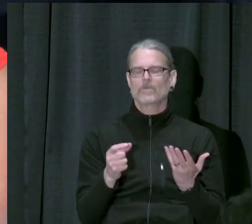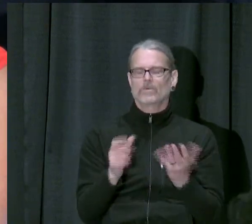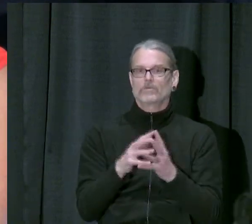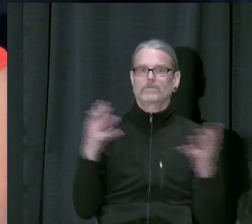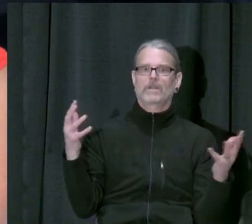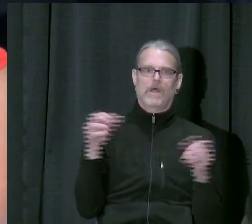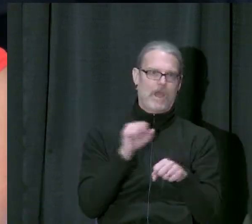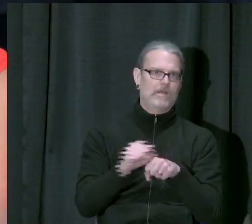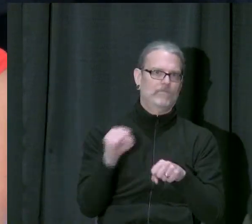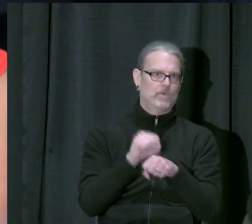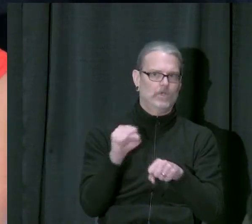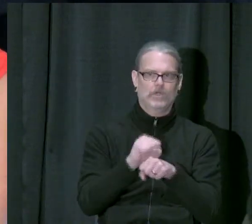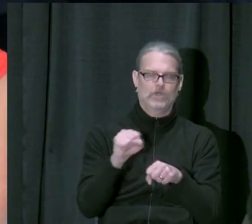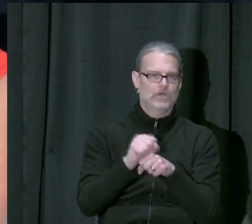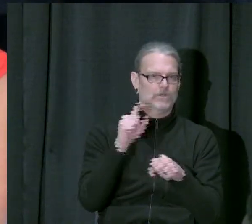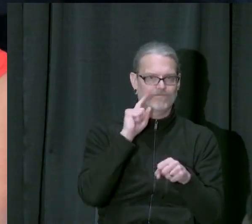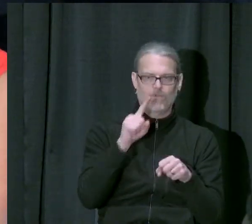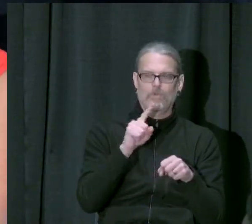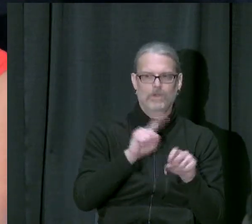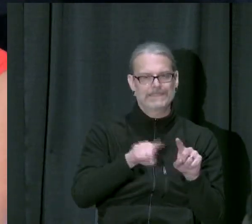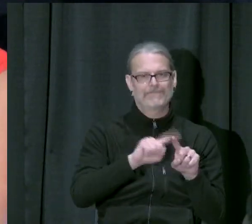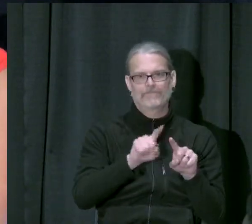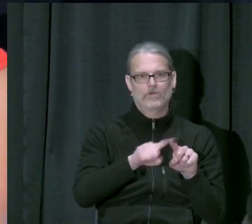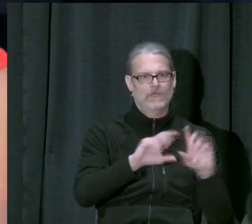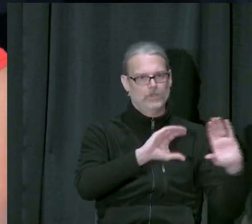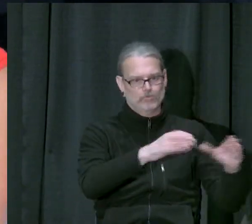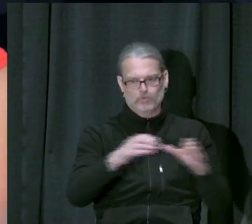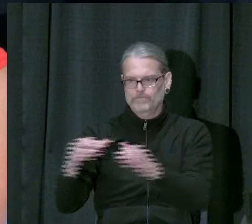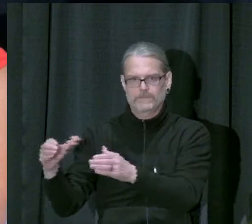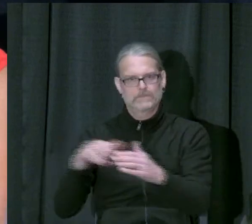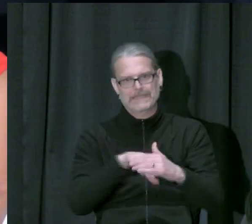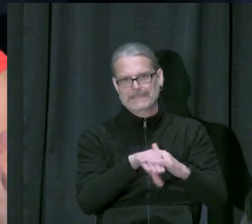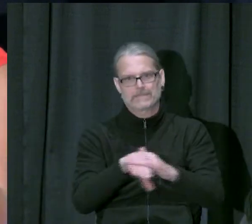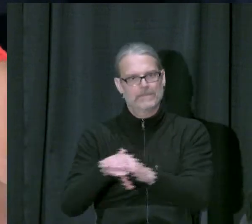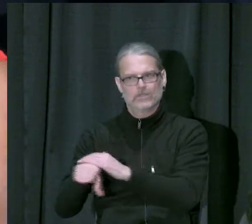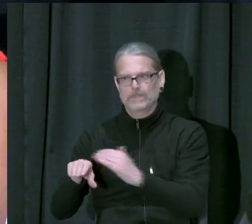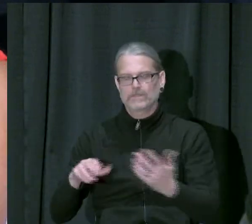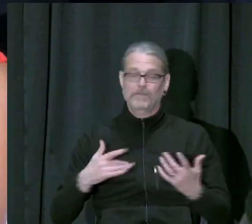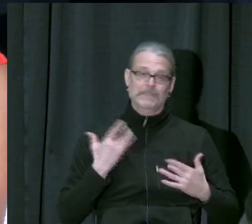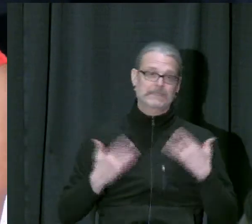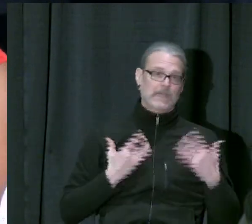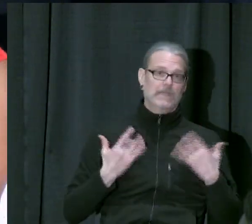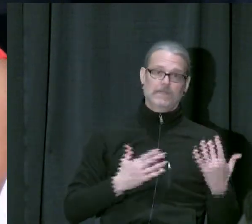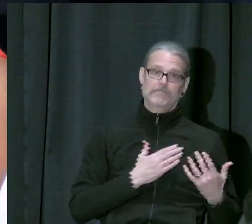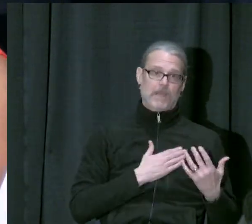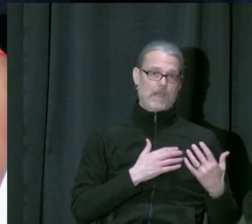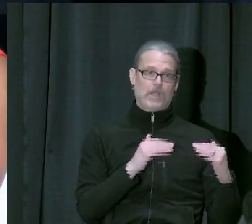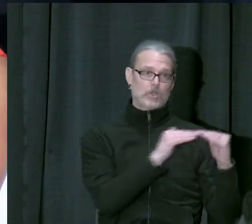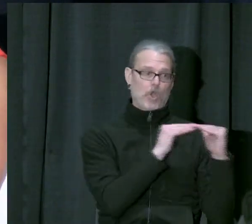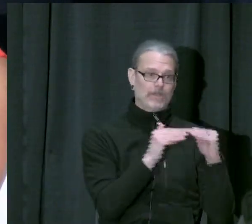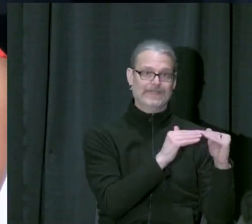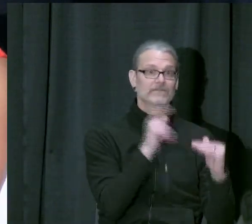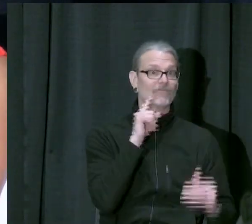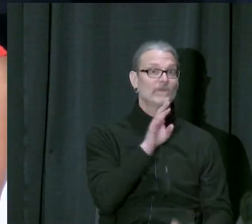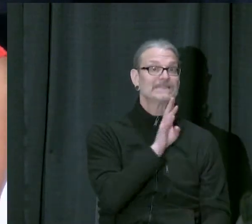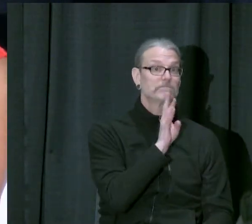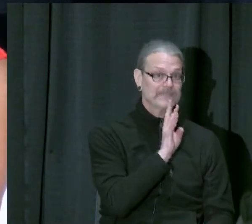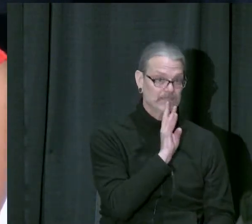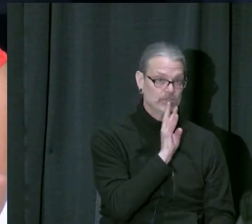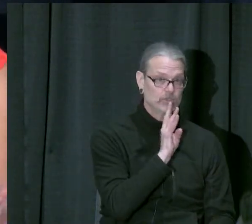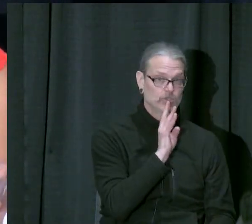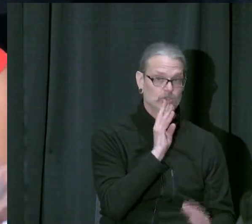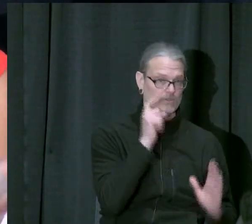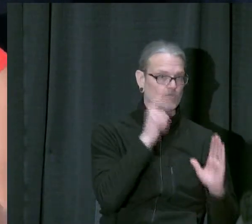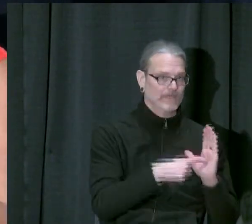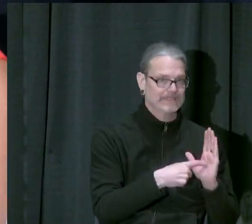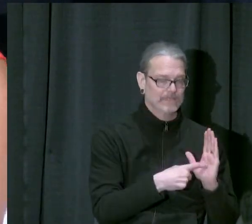do across accessibility, and I was really excited with some of the work of my colleagues on the Speech Accessibility Project. So we